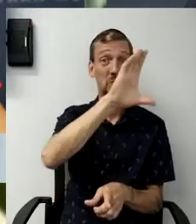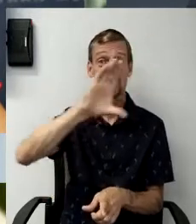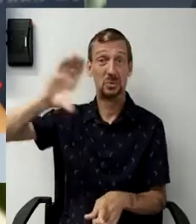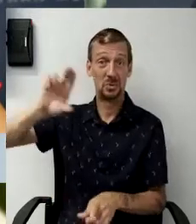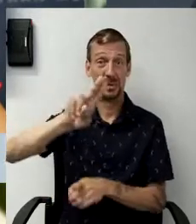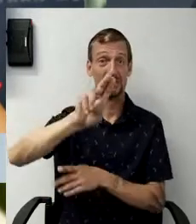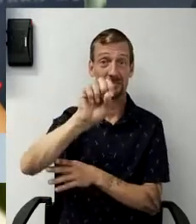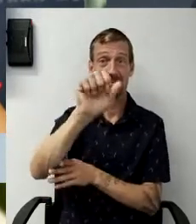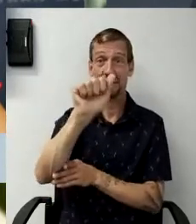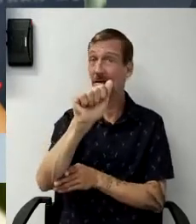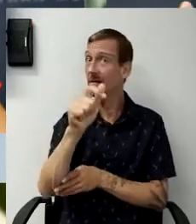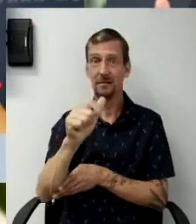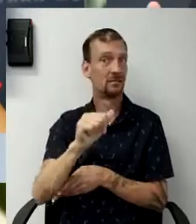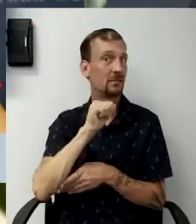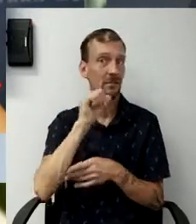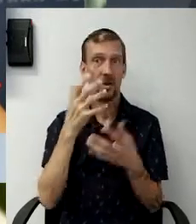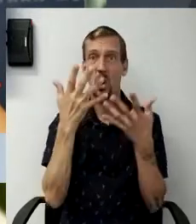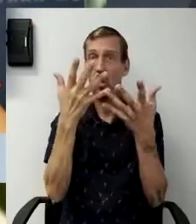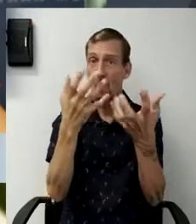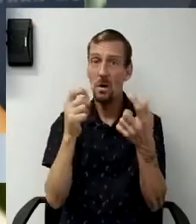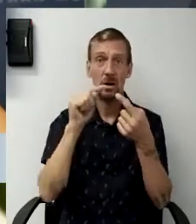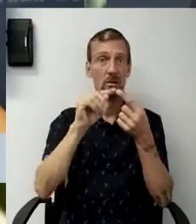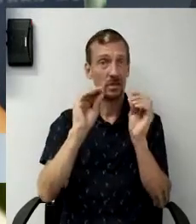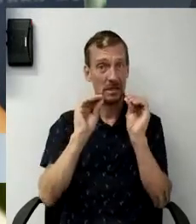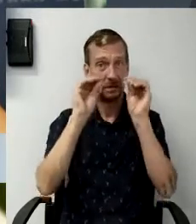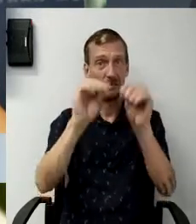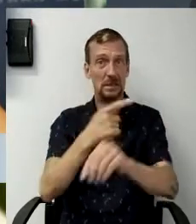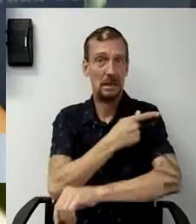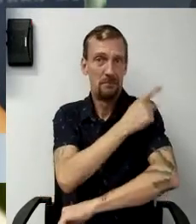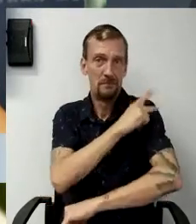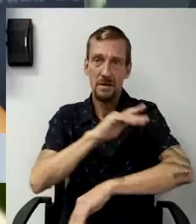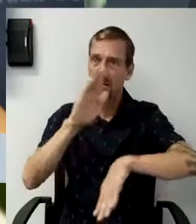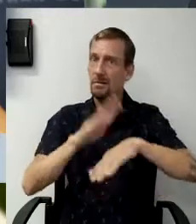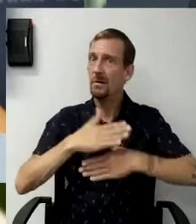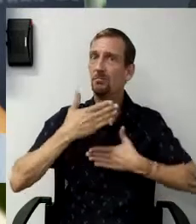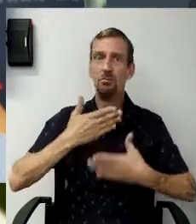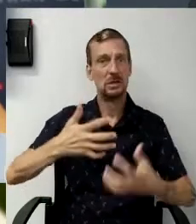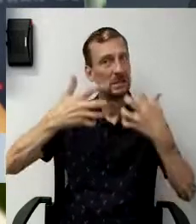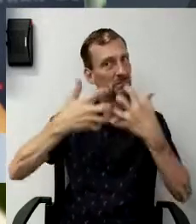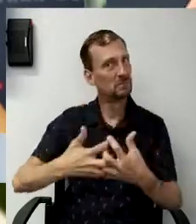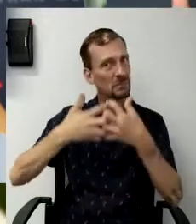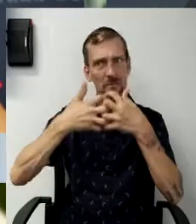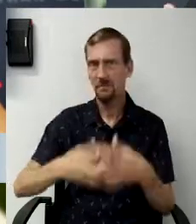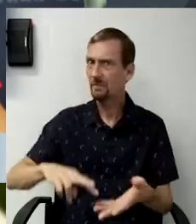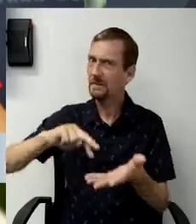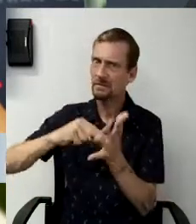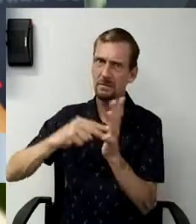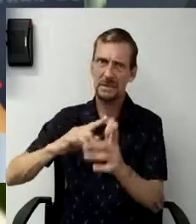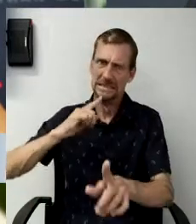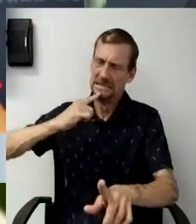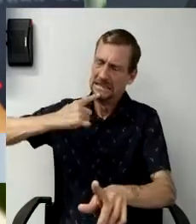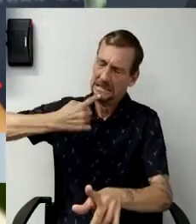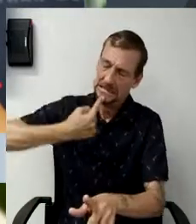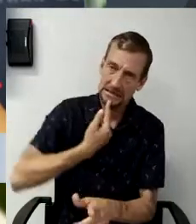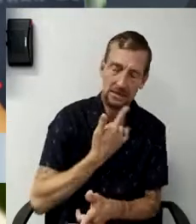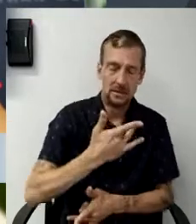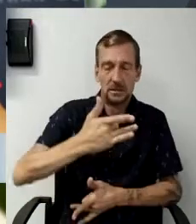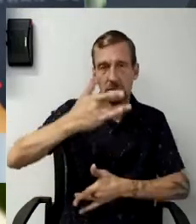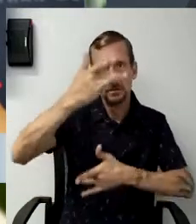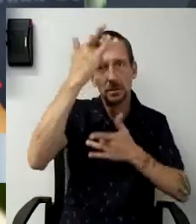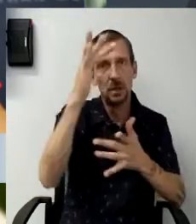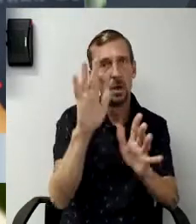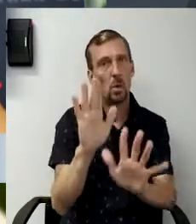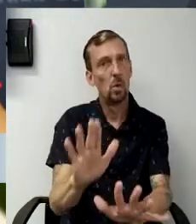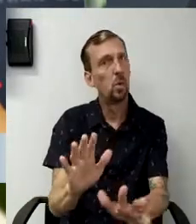last thing we want to do is to have to put a patient on a ventilator. They are acutely ill at that point.